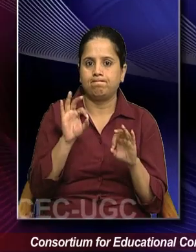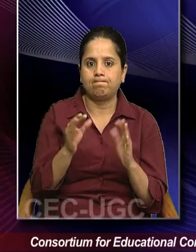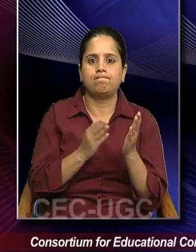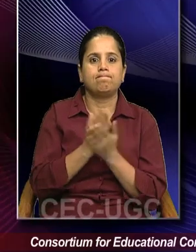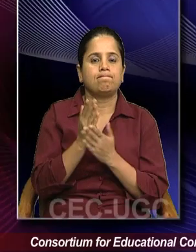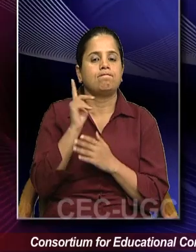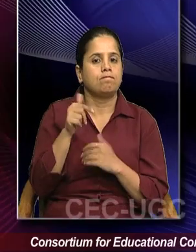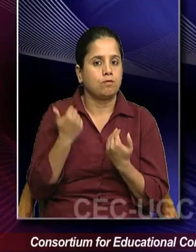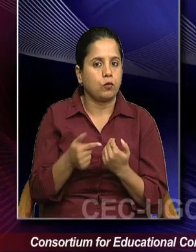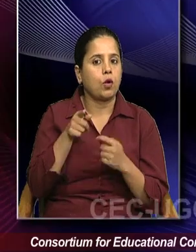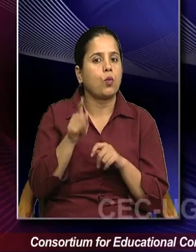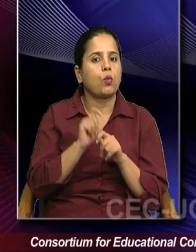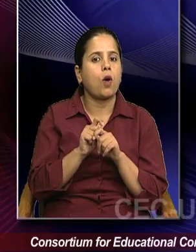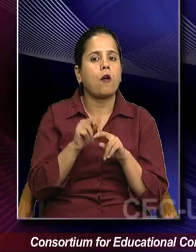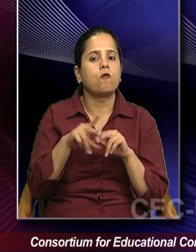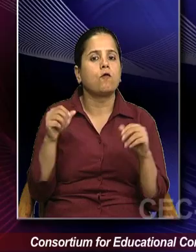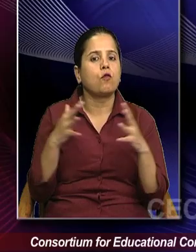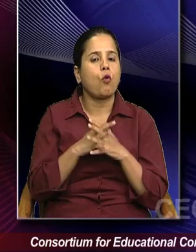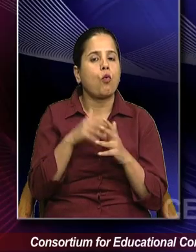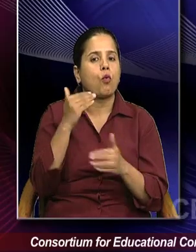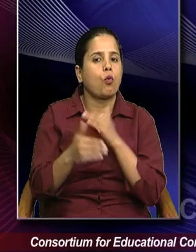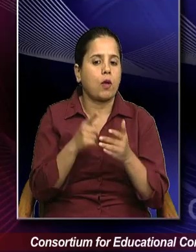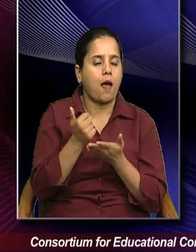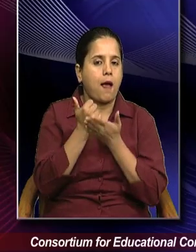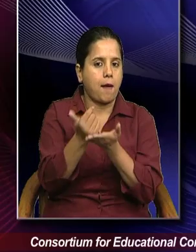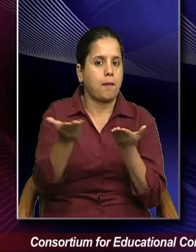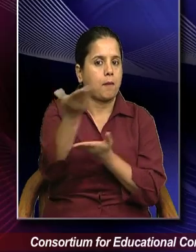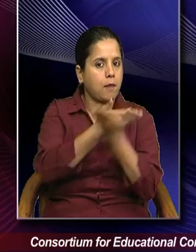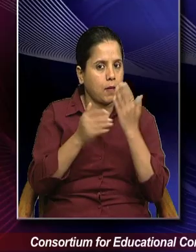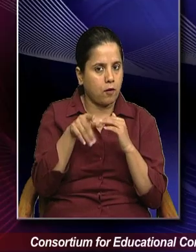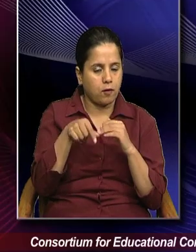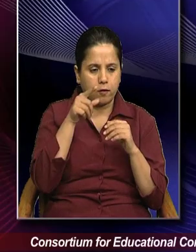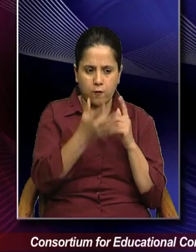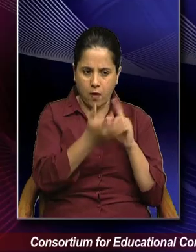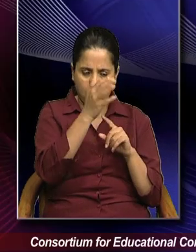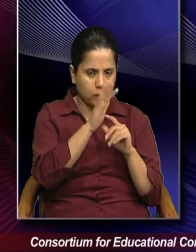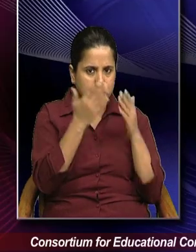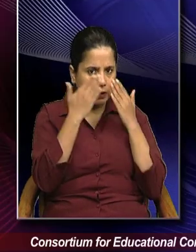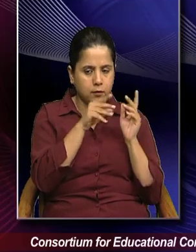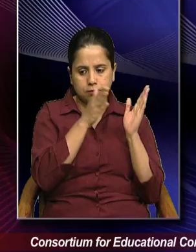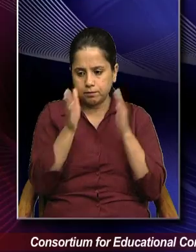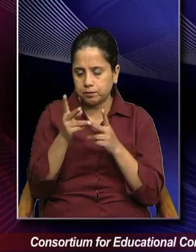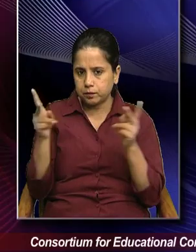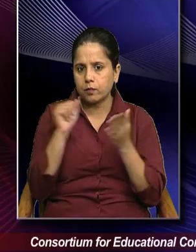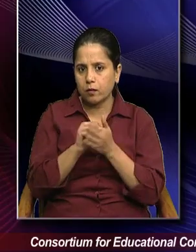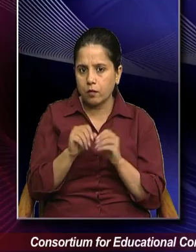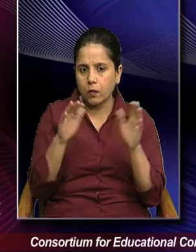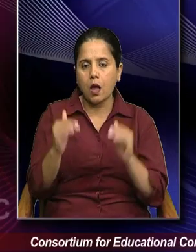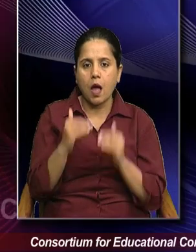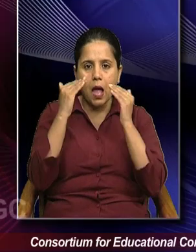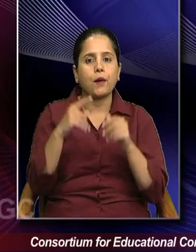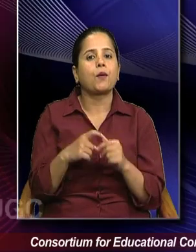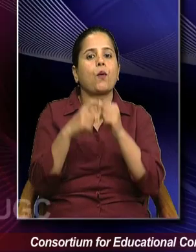This workflow helps you move from finding a study to publishing a high quality